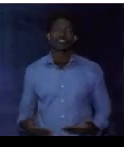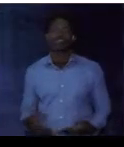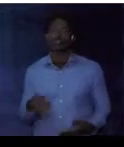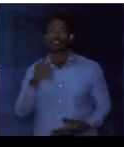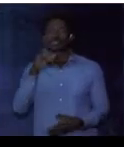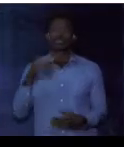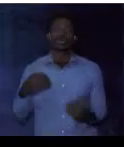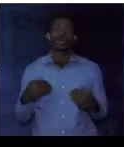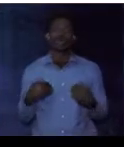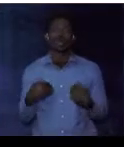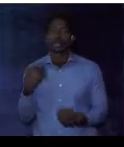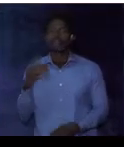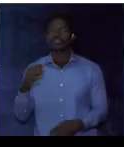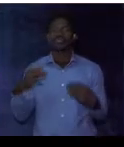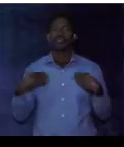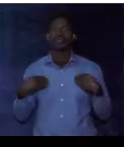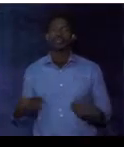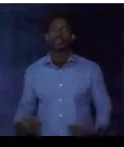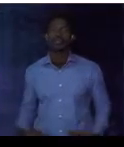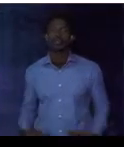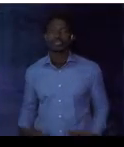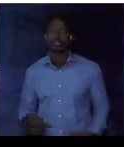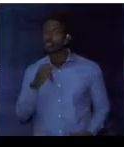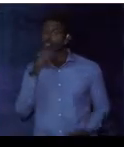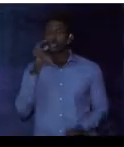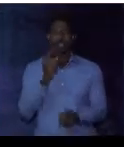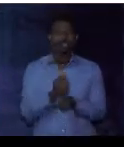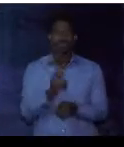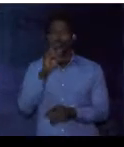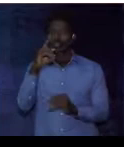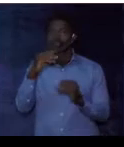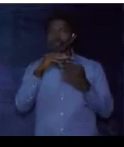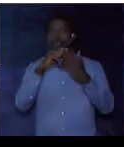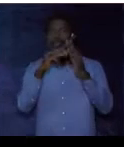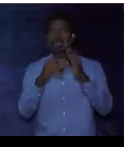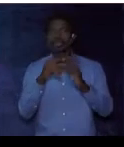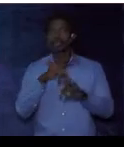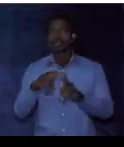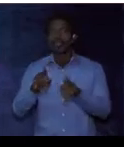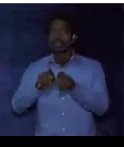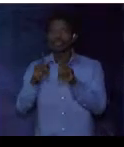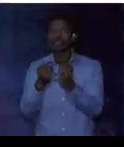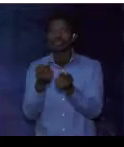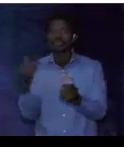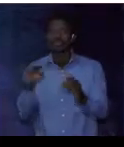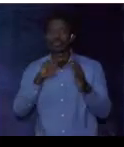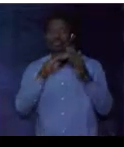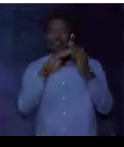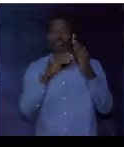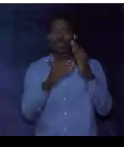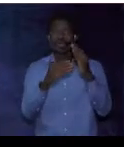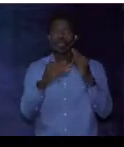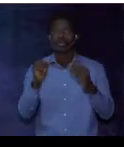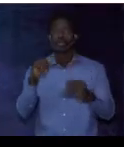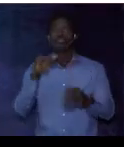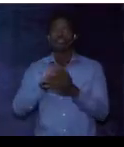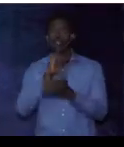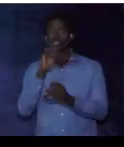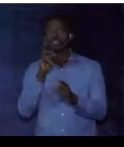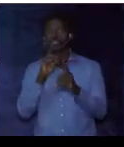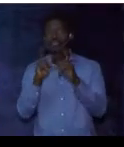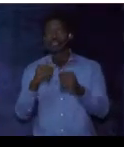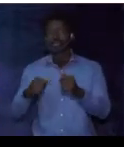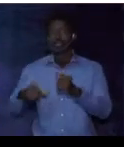After the introduction, you have the body. The body is not just one paragraph, but it's a group of paragraphs that is